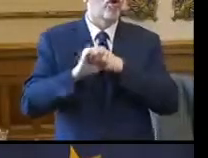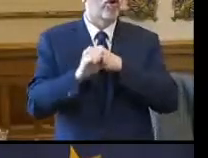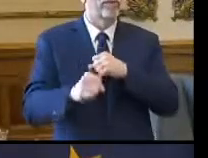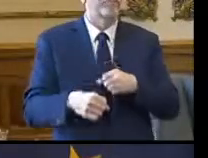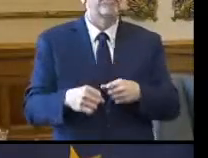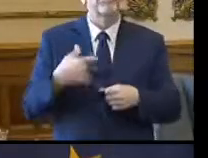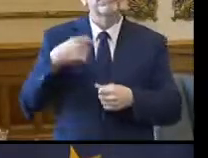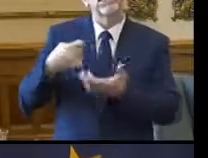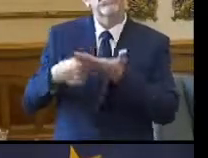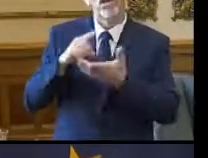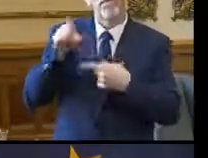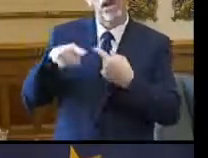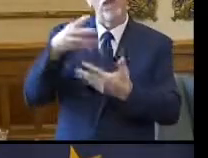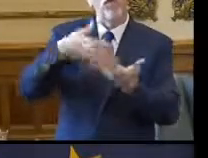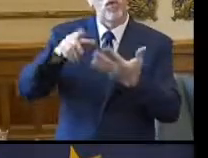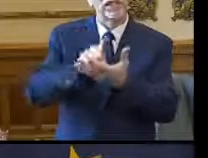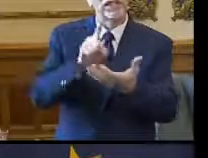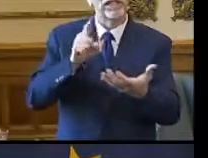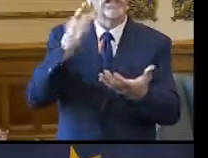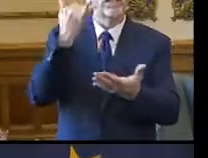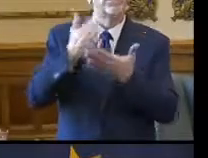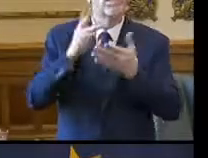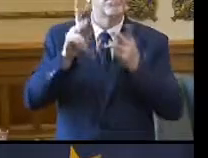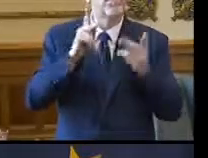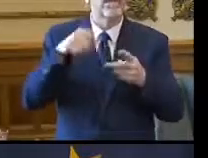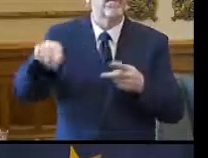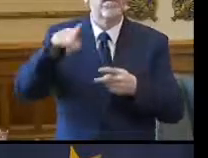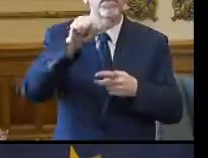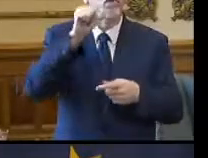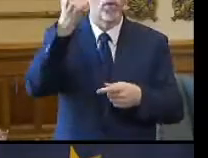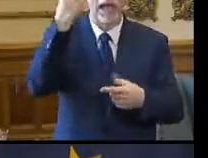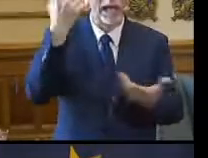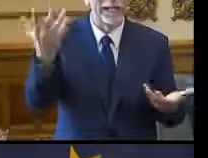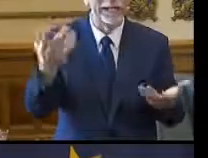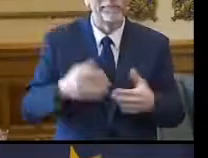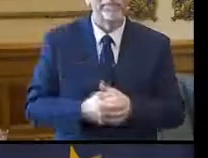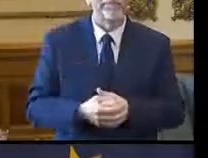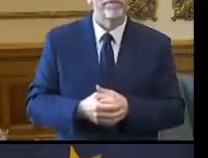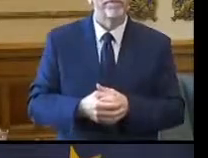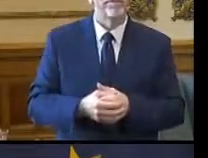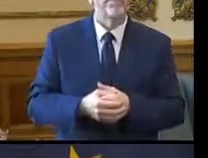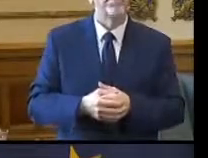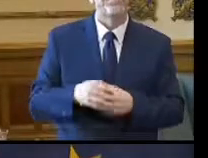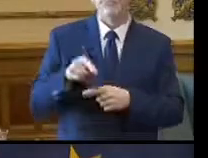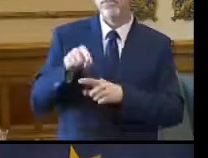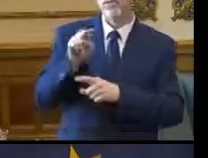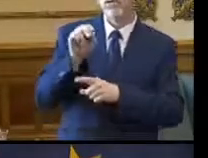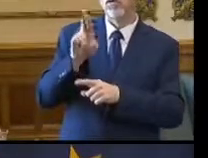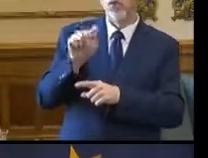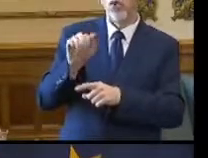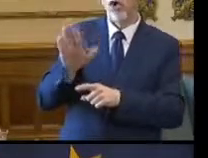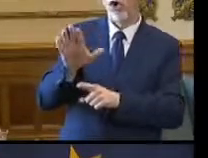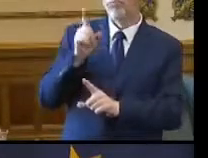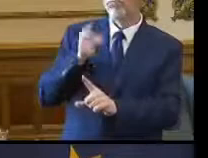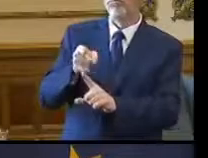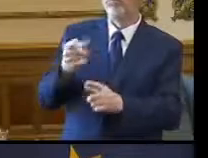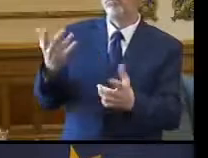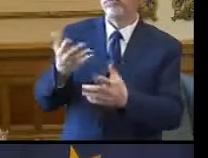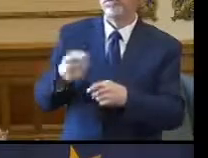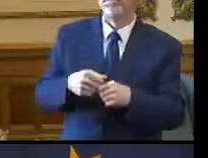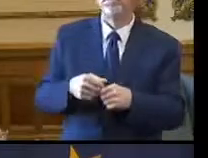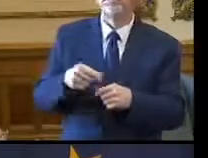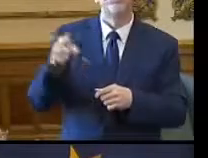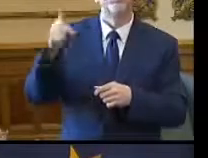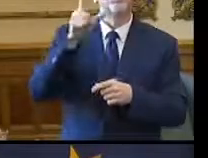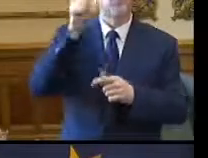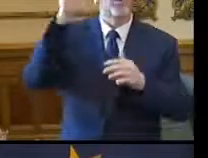now the attention is really on how do we prepare ourselves for the possible influx of patients that we might receive as a result of this virus. So it's everything from educating our staff how to